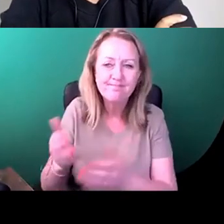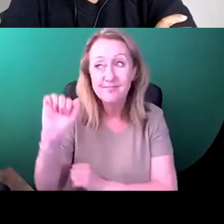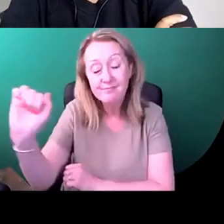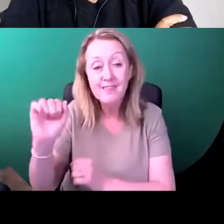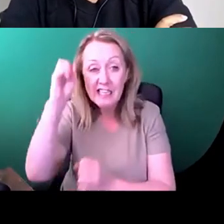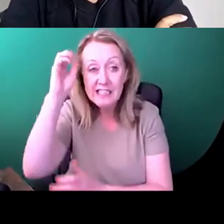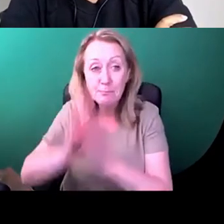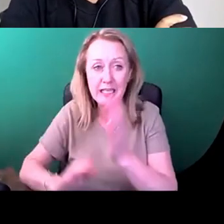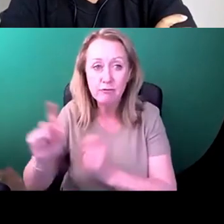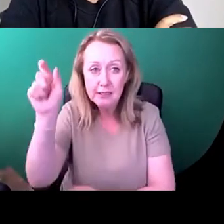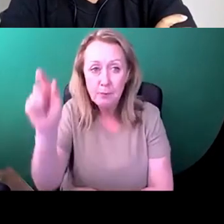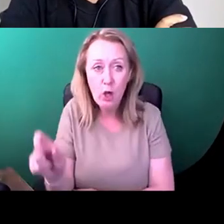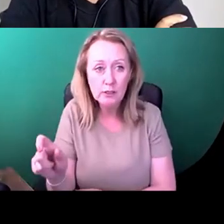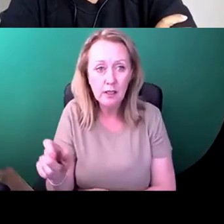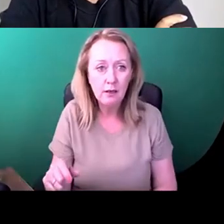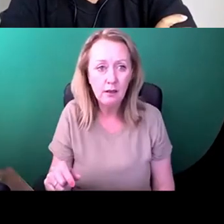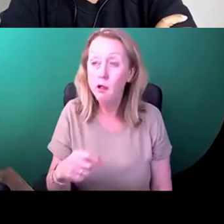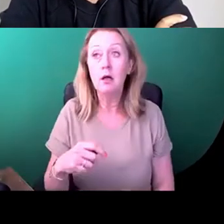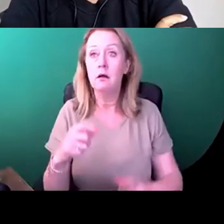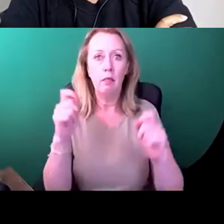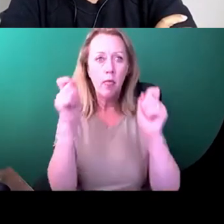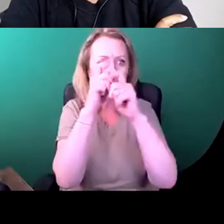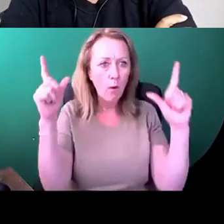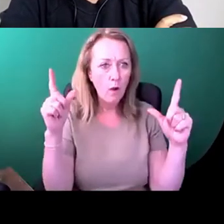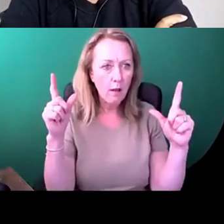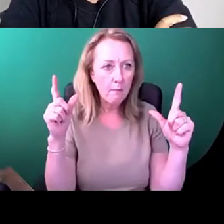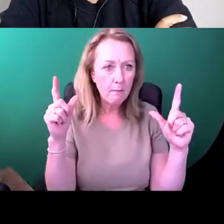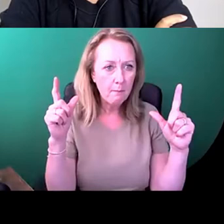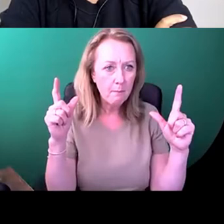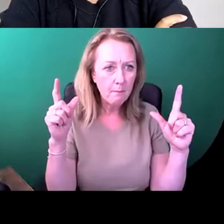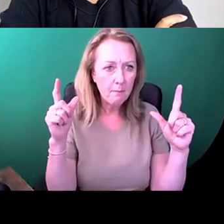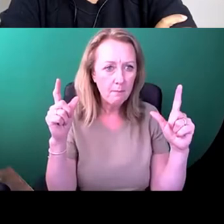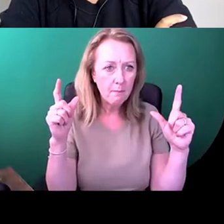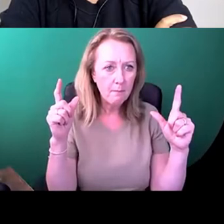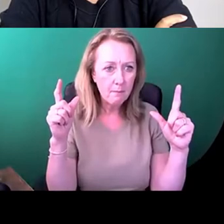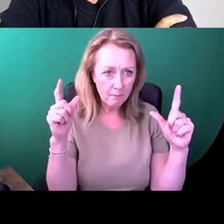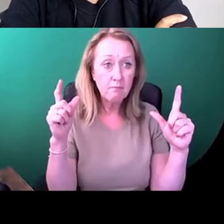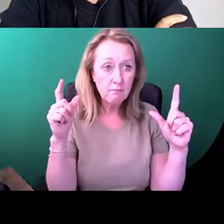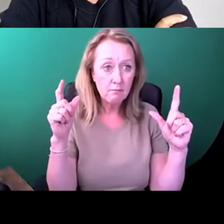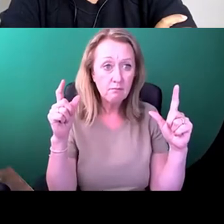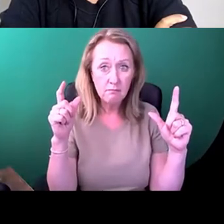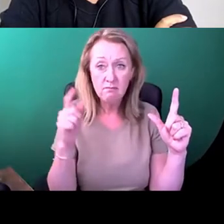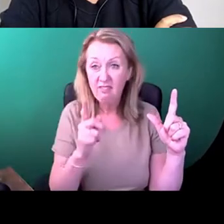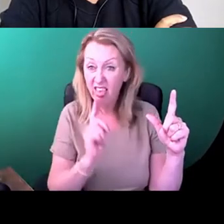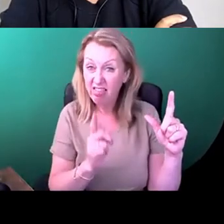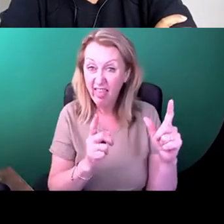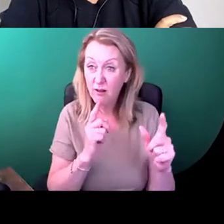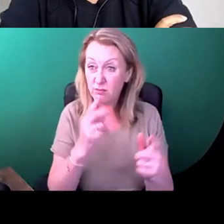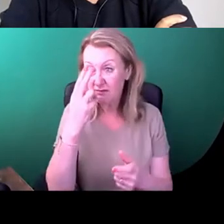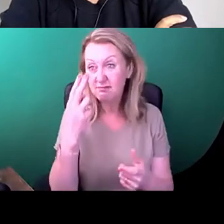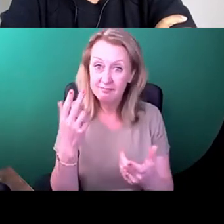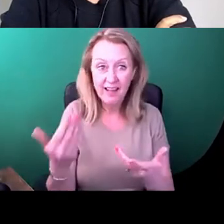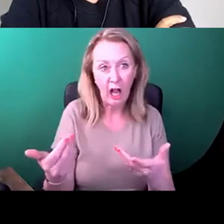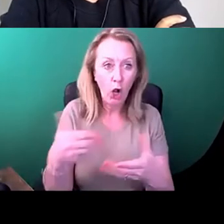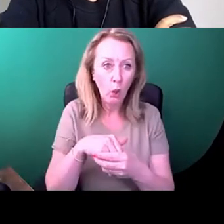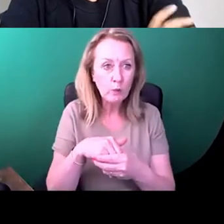candidate." Whew. And then I woke up. So that was all about inclusivity, which is a very